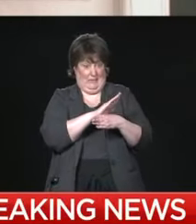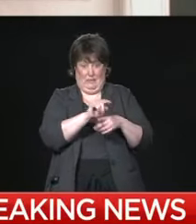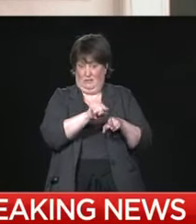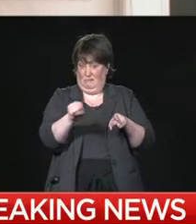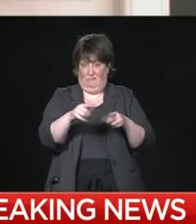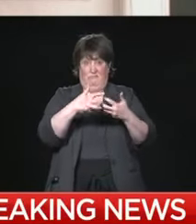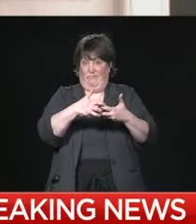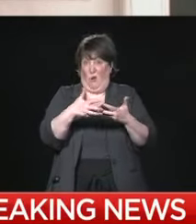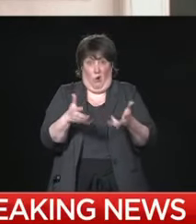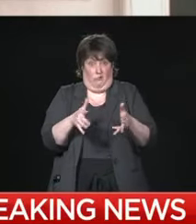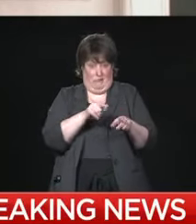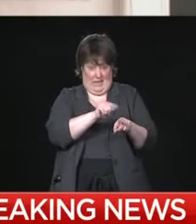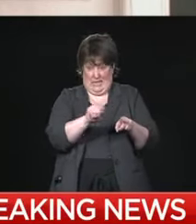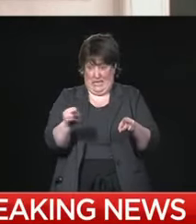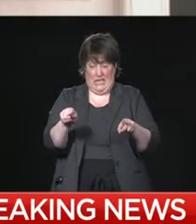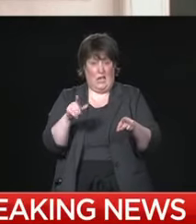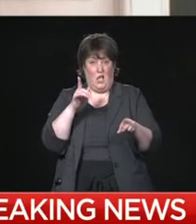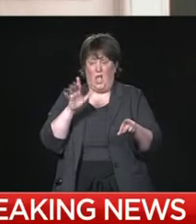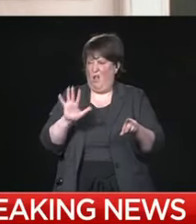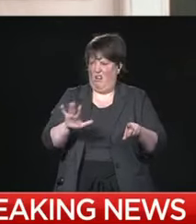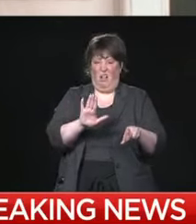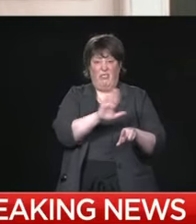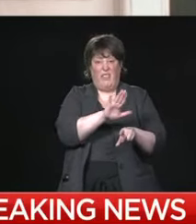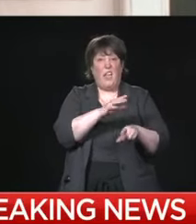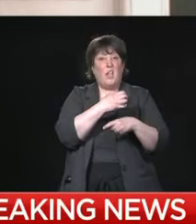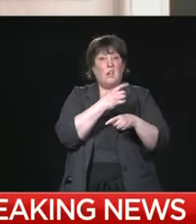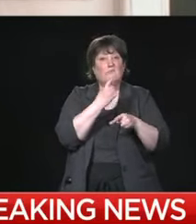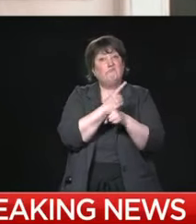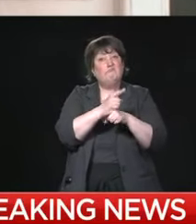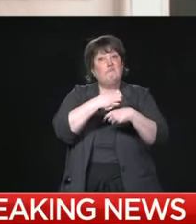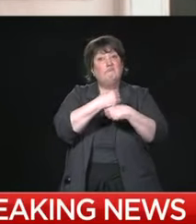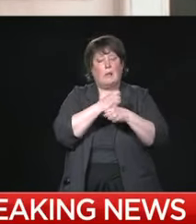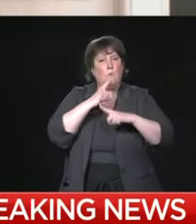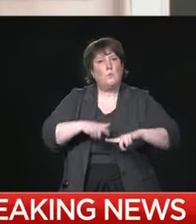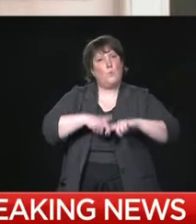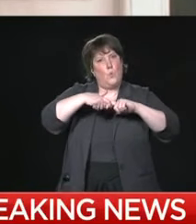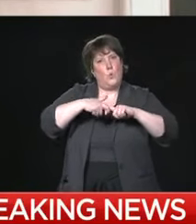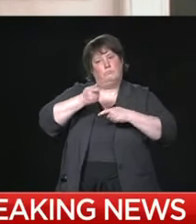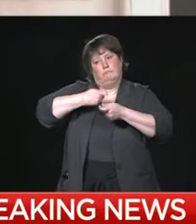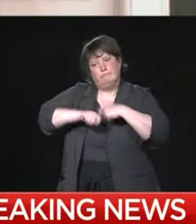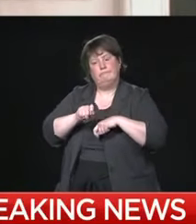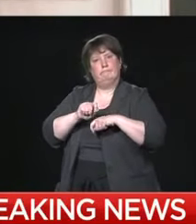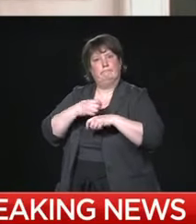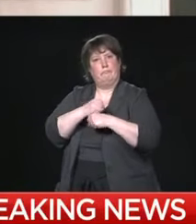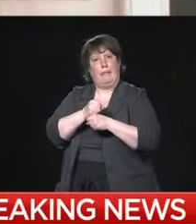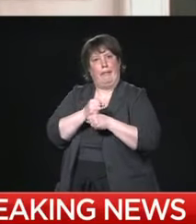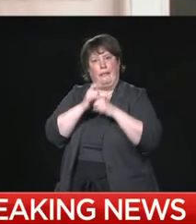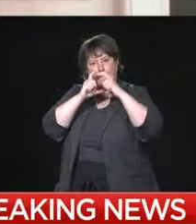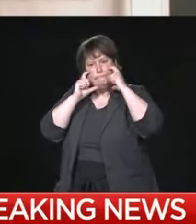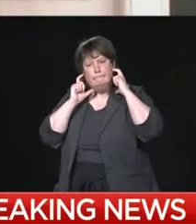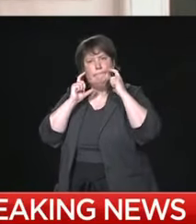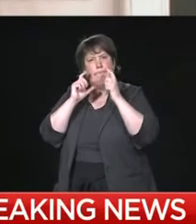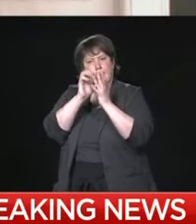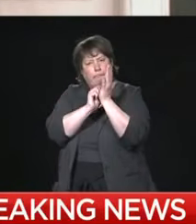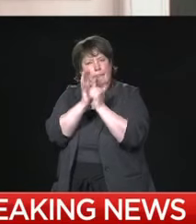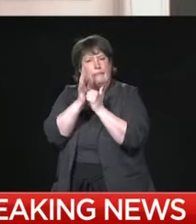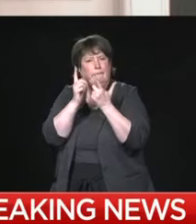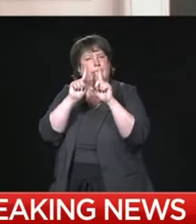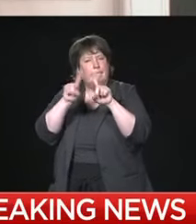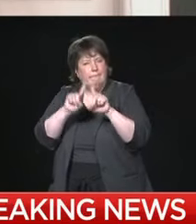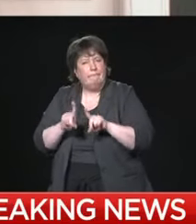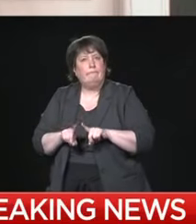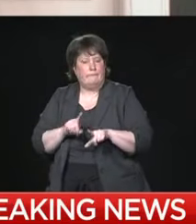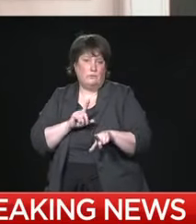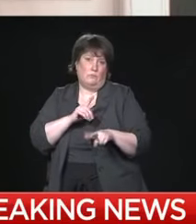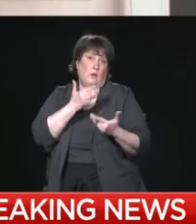manufacturers who have been able to adapt their production lines and start making this equipment for Canada and the rest of